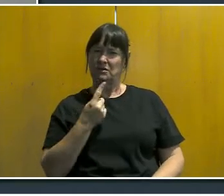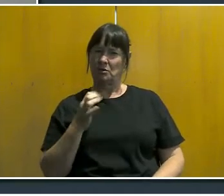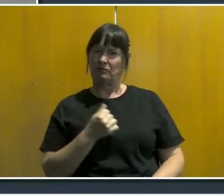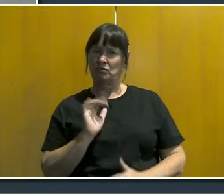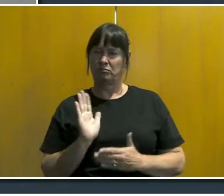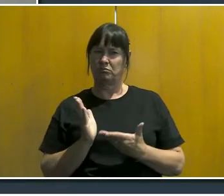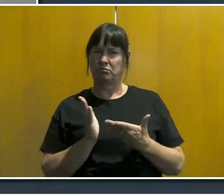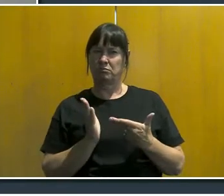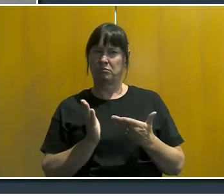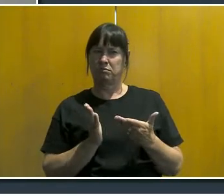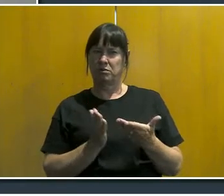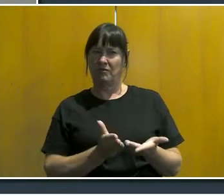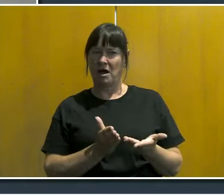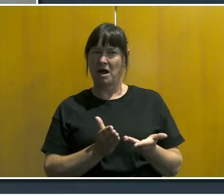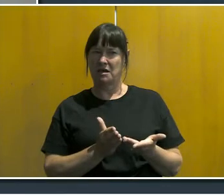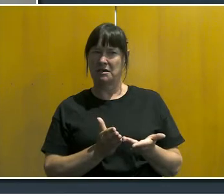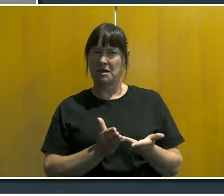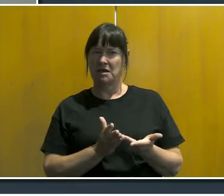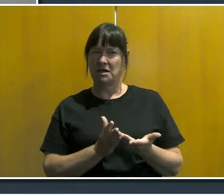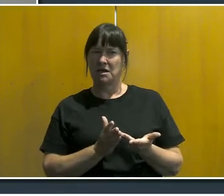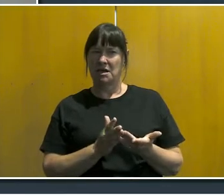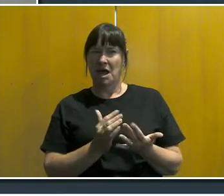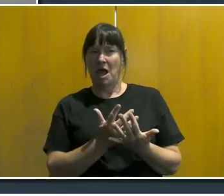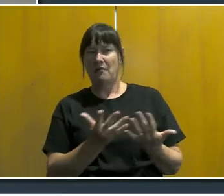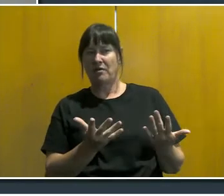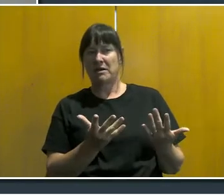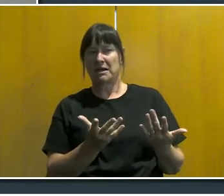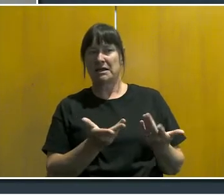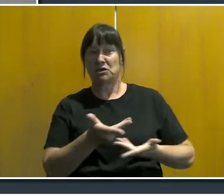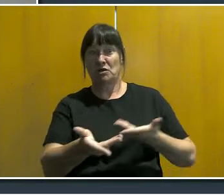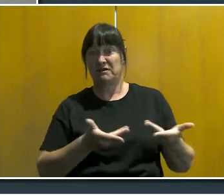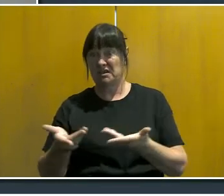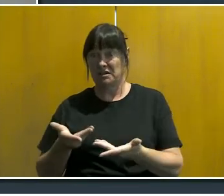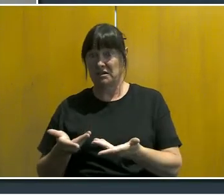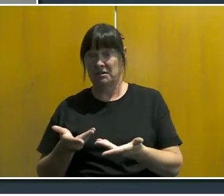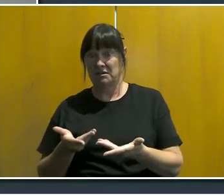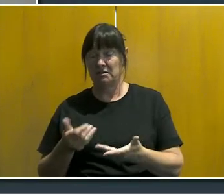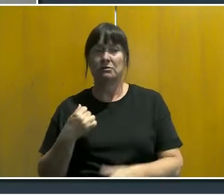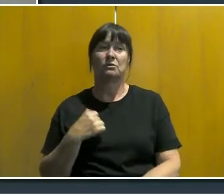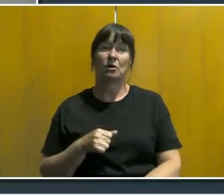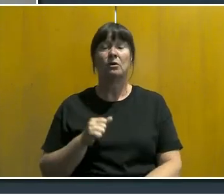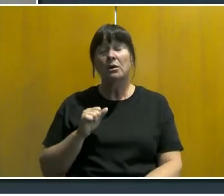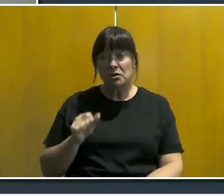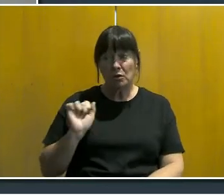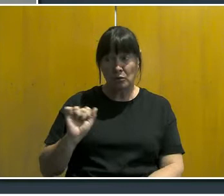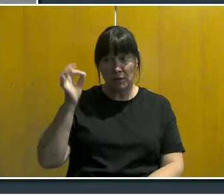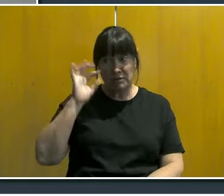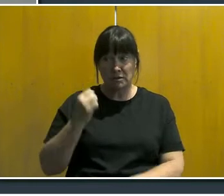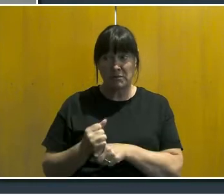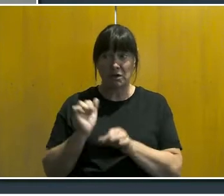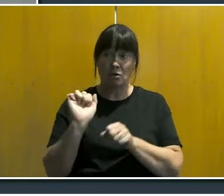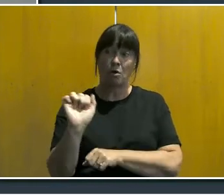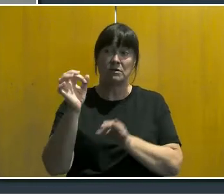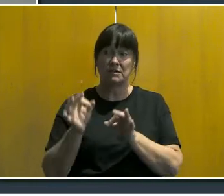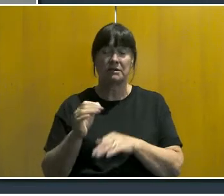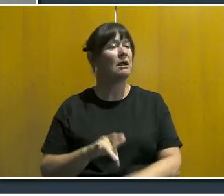of amenities? No, So you can, as a council, make your own mind up? That's correct. That seems